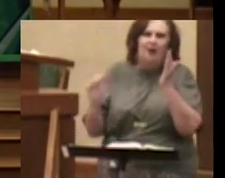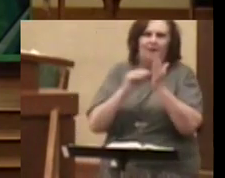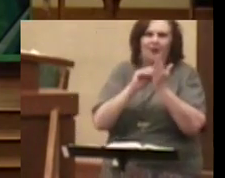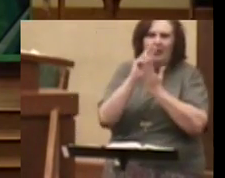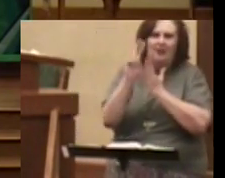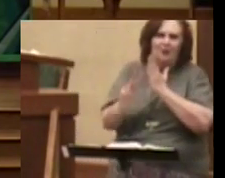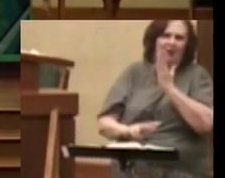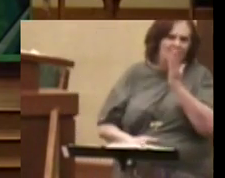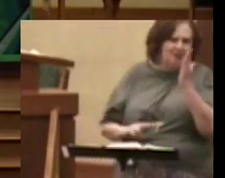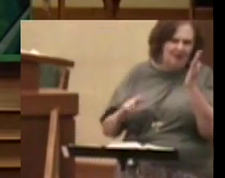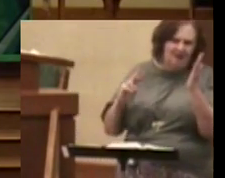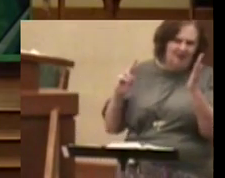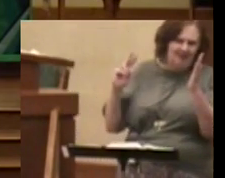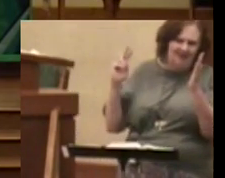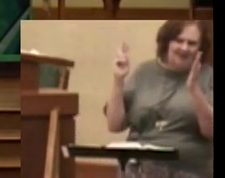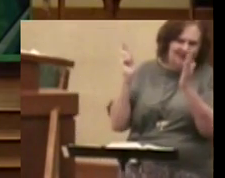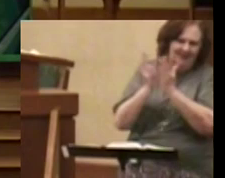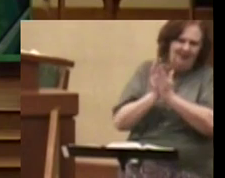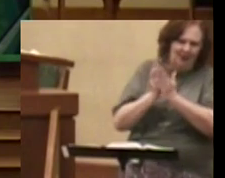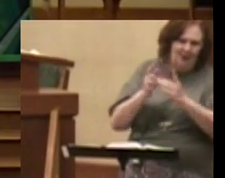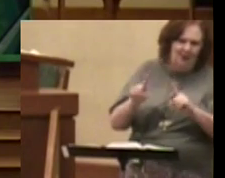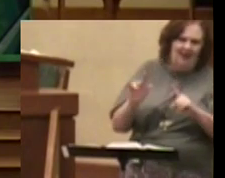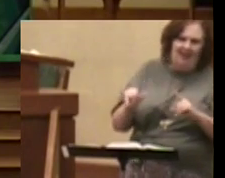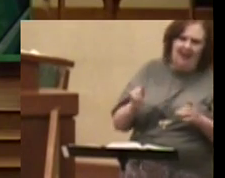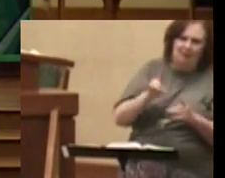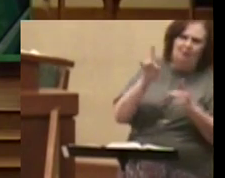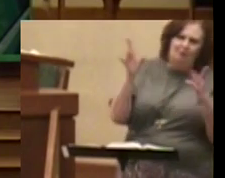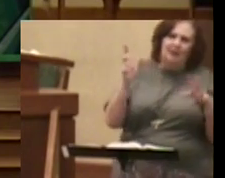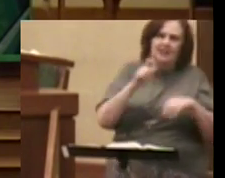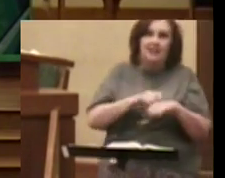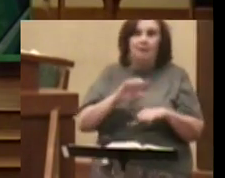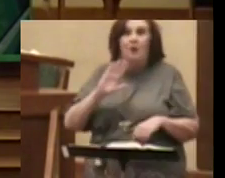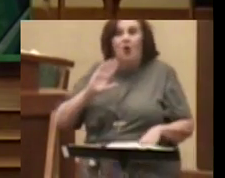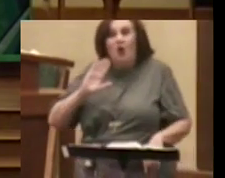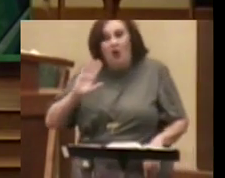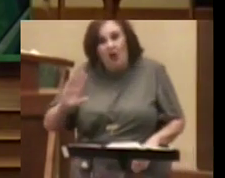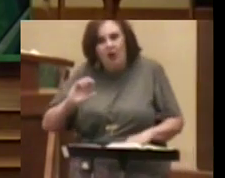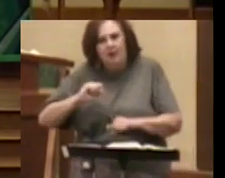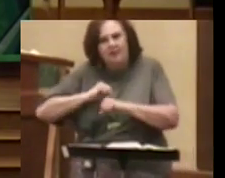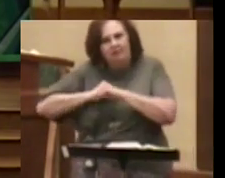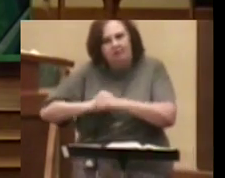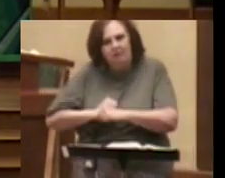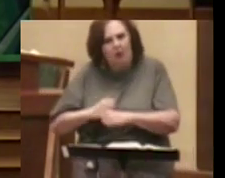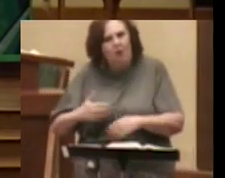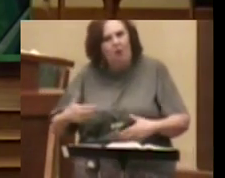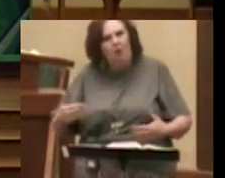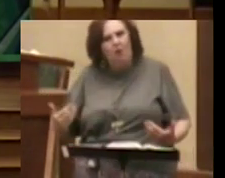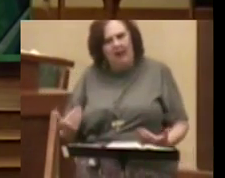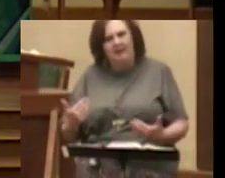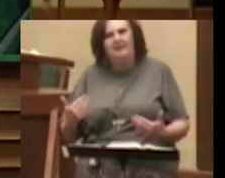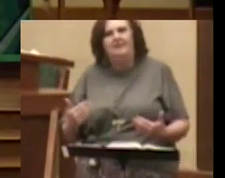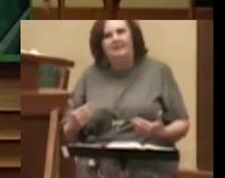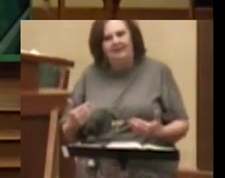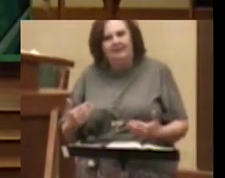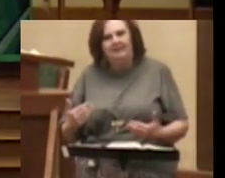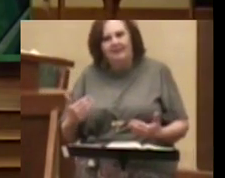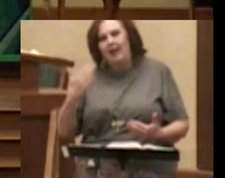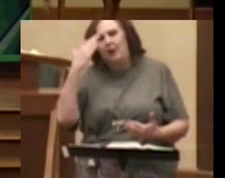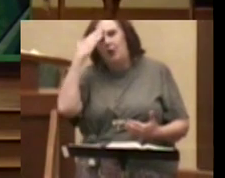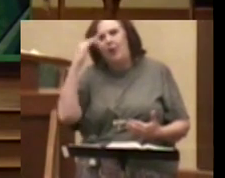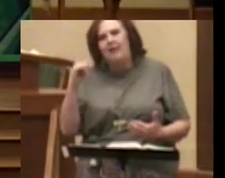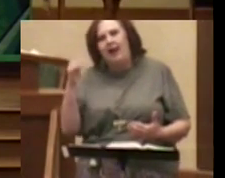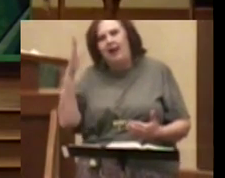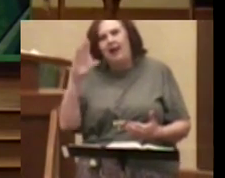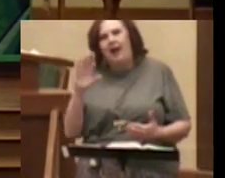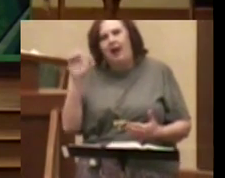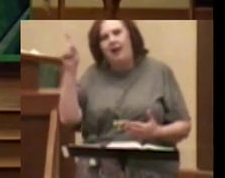in the midst of that terrifying time, her shelter, her sanctuary, she said, was knowing that